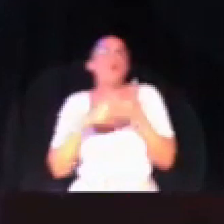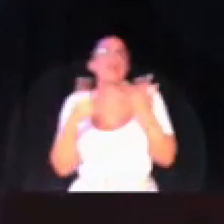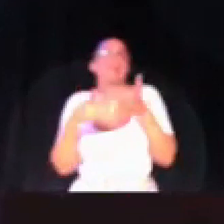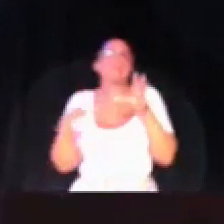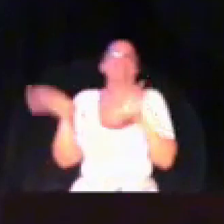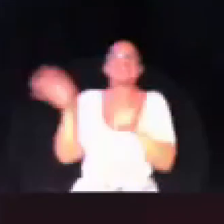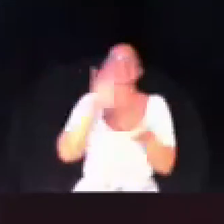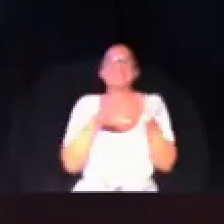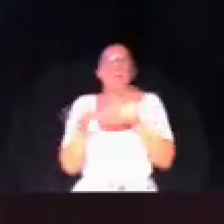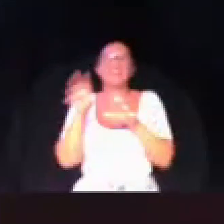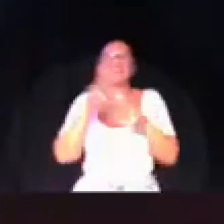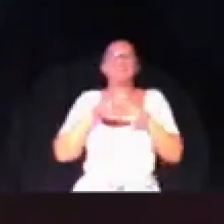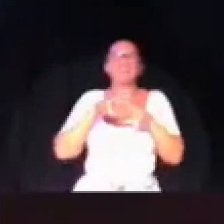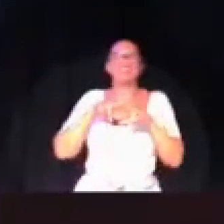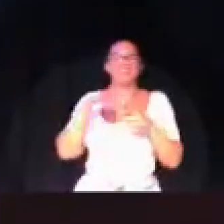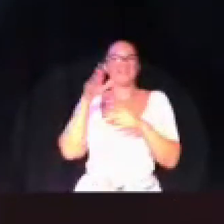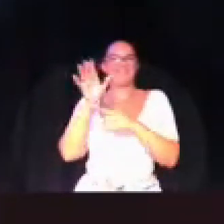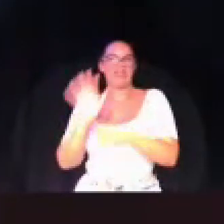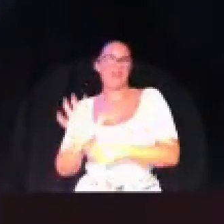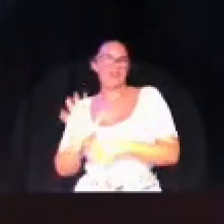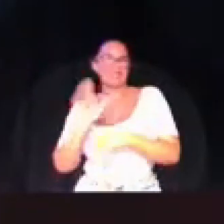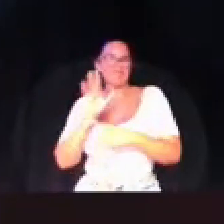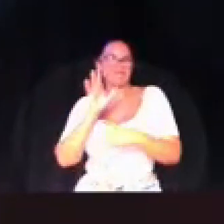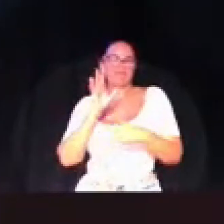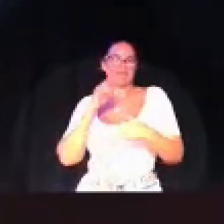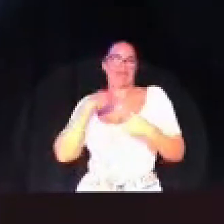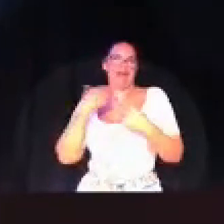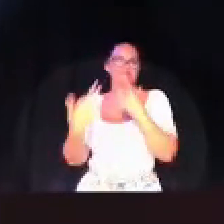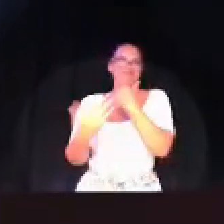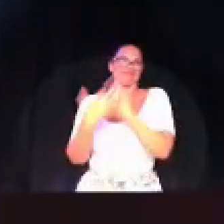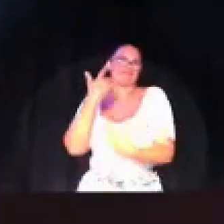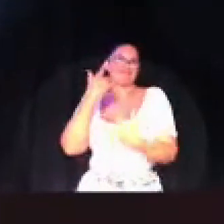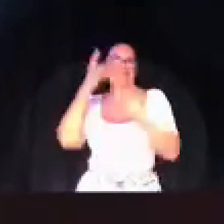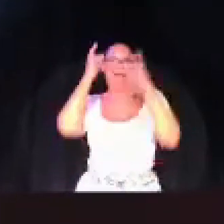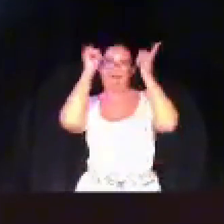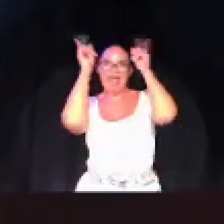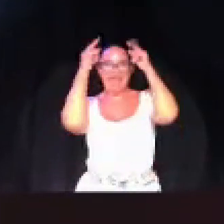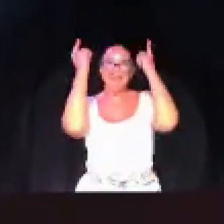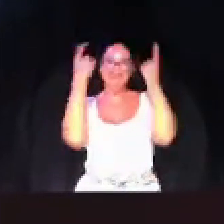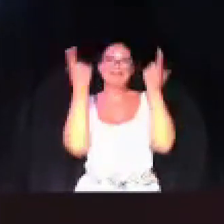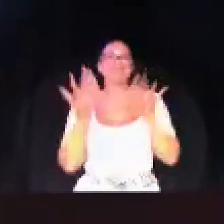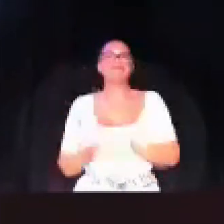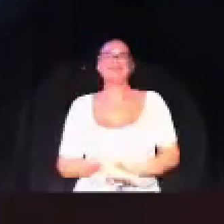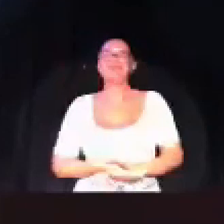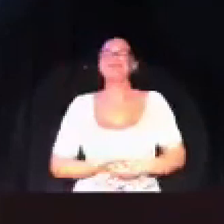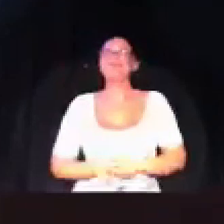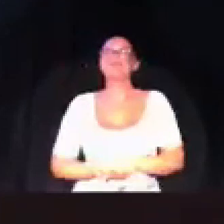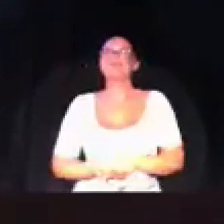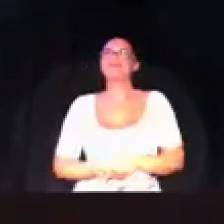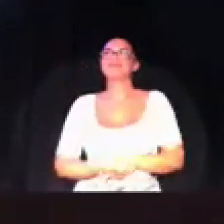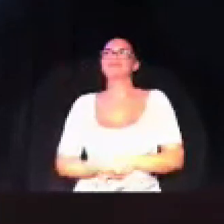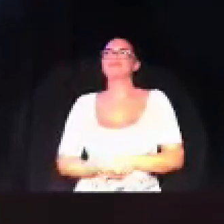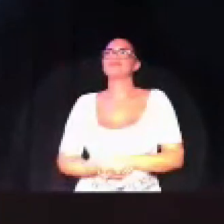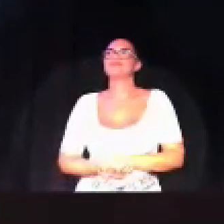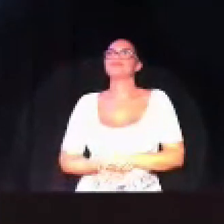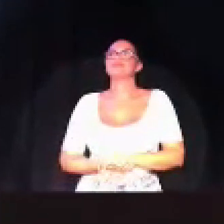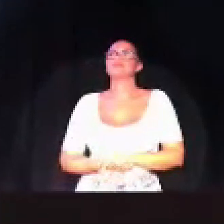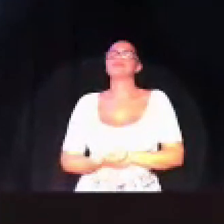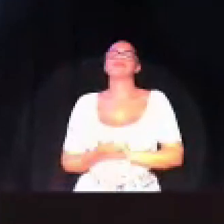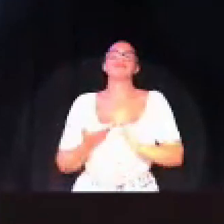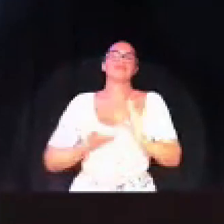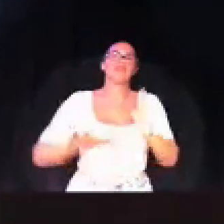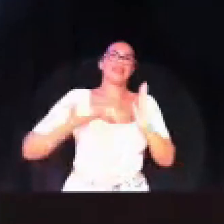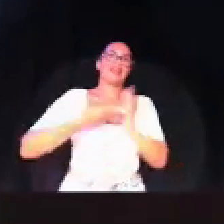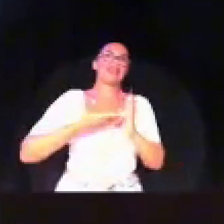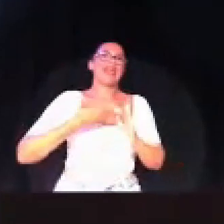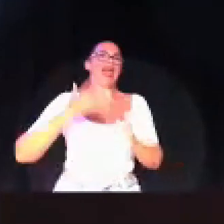fiction films. Sure. Like Alien and things like that. Wow. Yeah. And the sound, I guess, kind